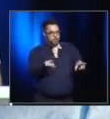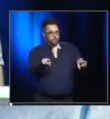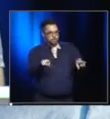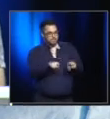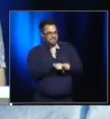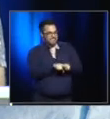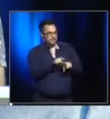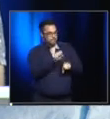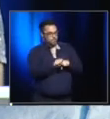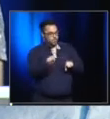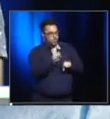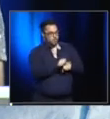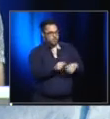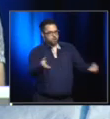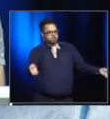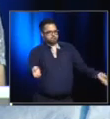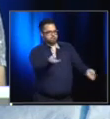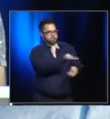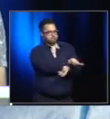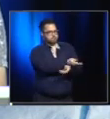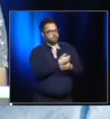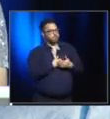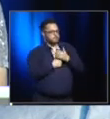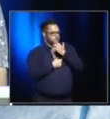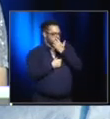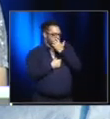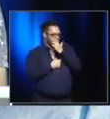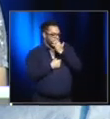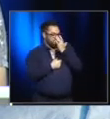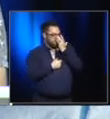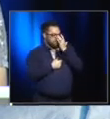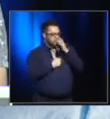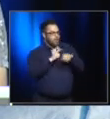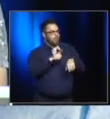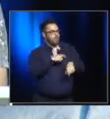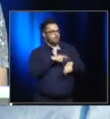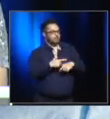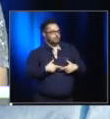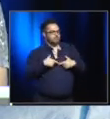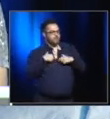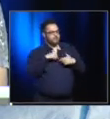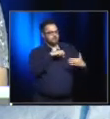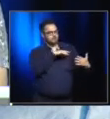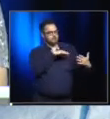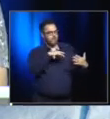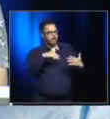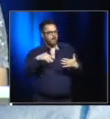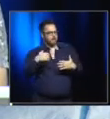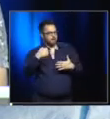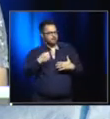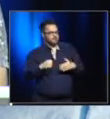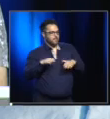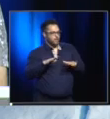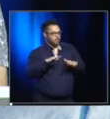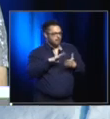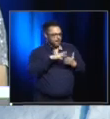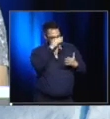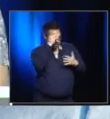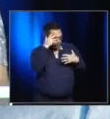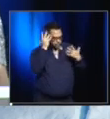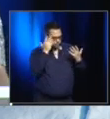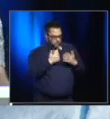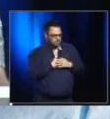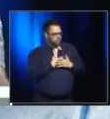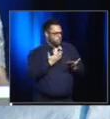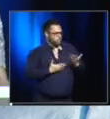synthetic studies. So, after a long career studying marine mammals in the Southern Ocean, what have I learned? So you might